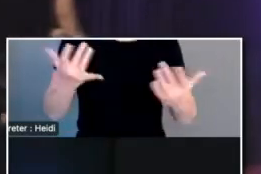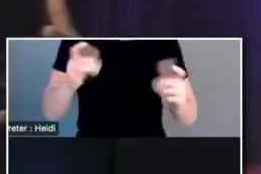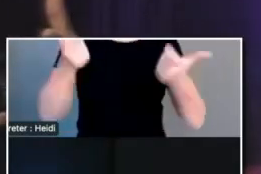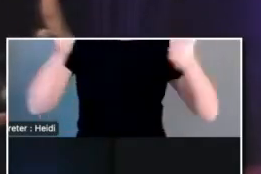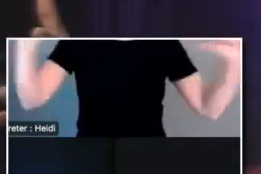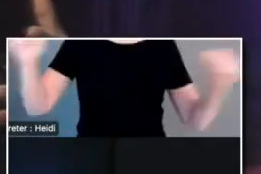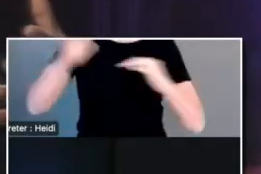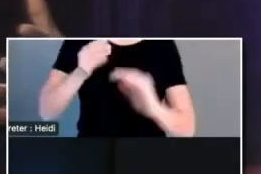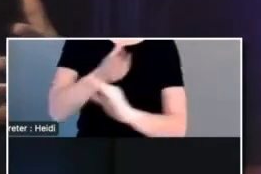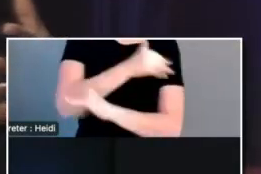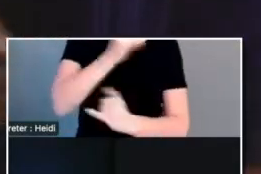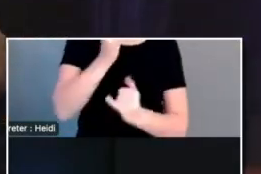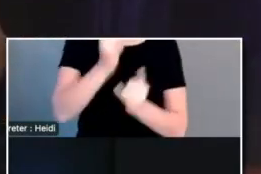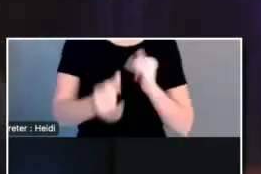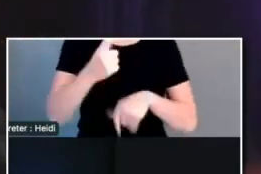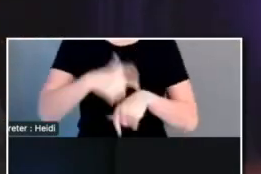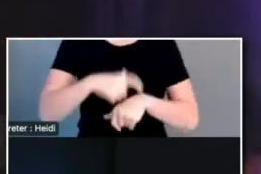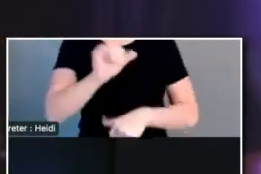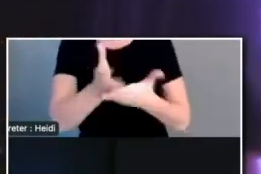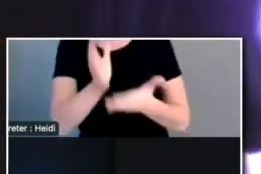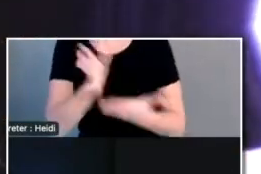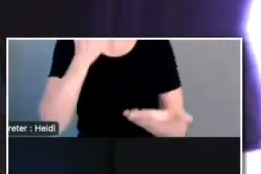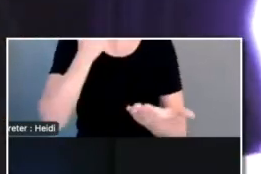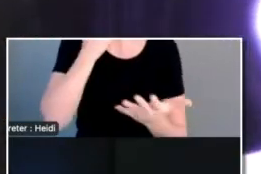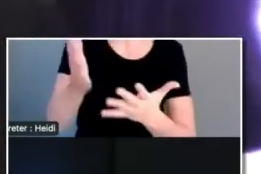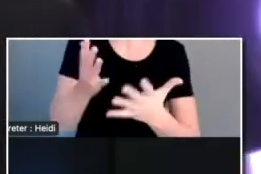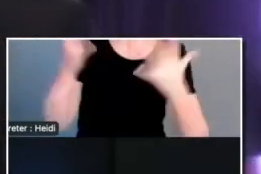one. Is that all right? Thank you so much.